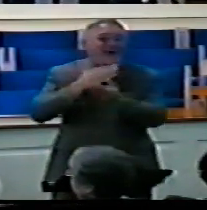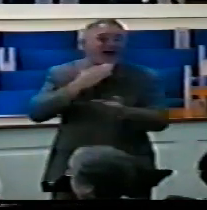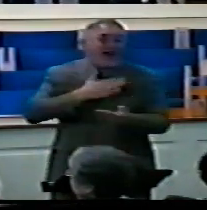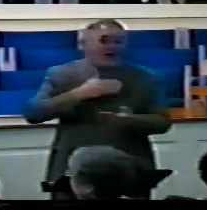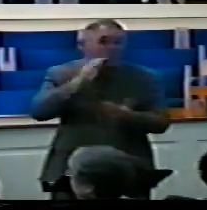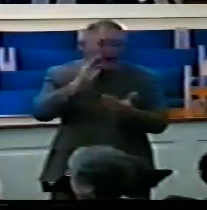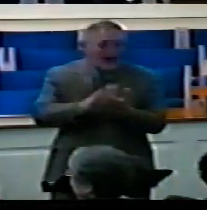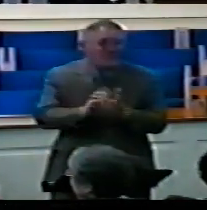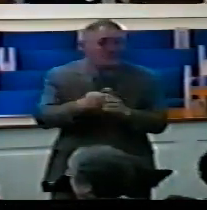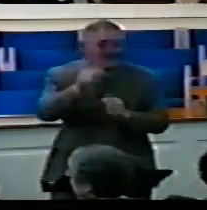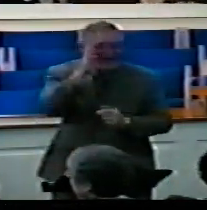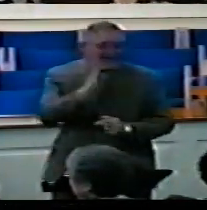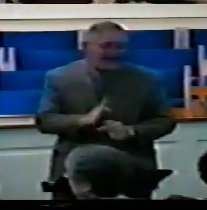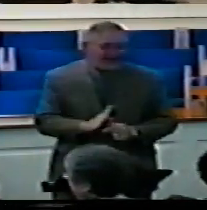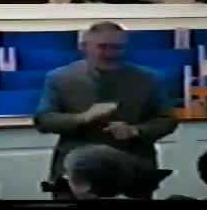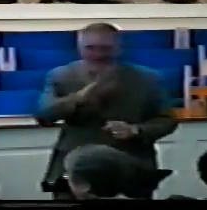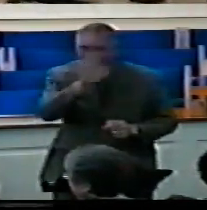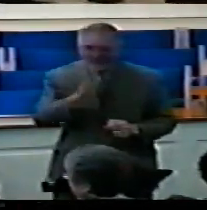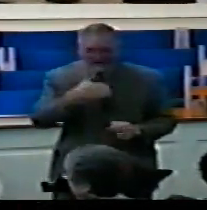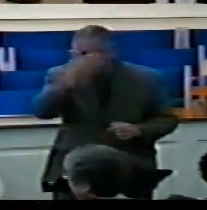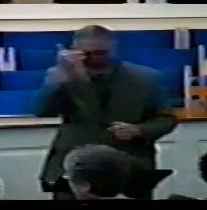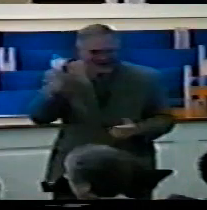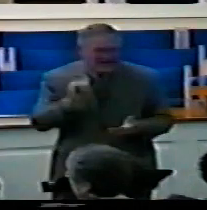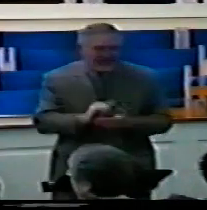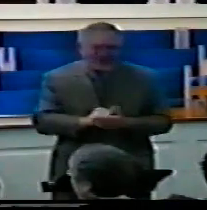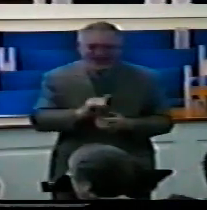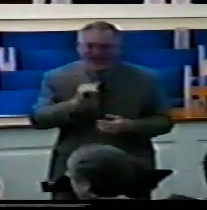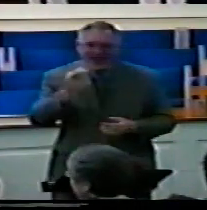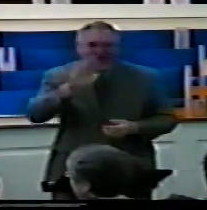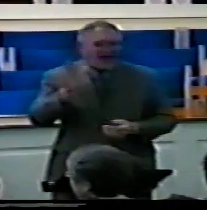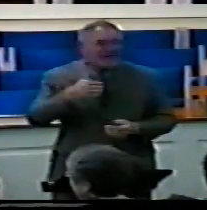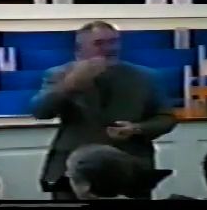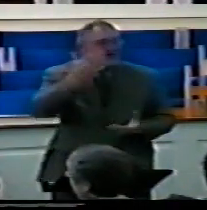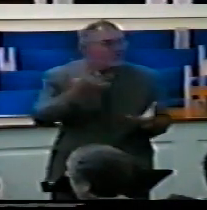never forget it. I don't want to forget it.